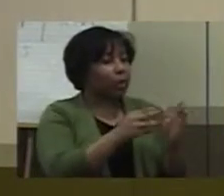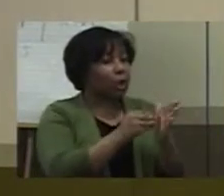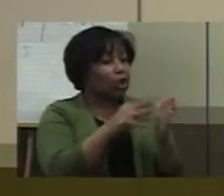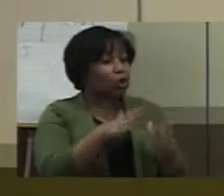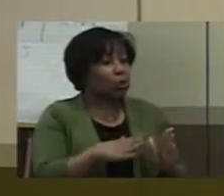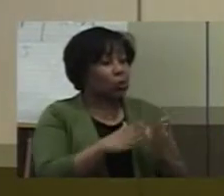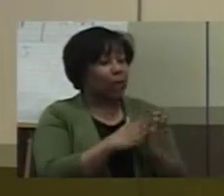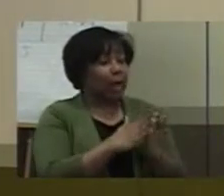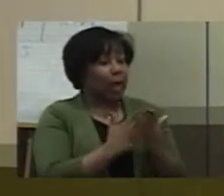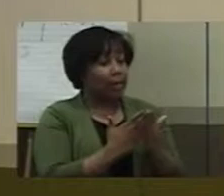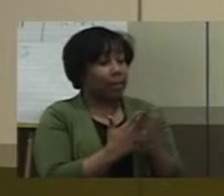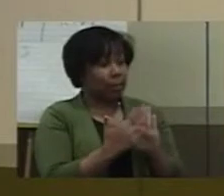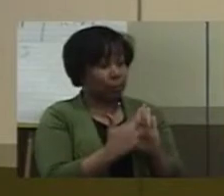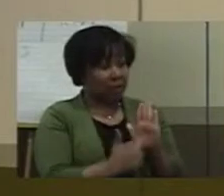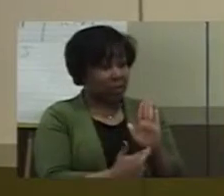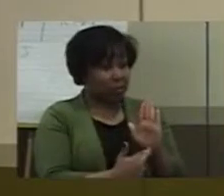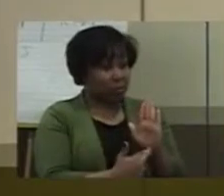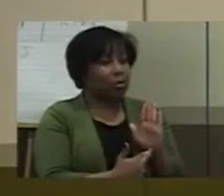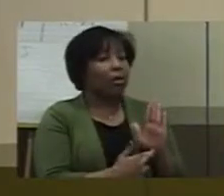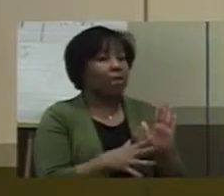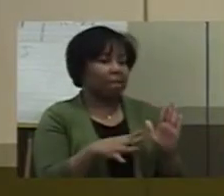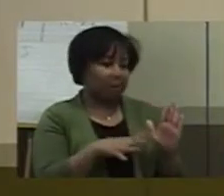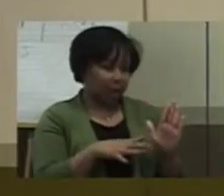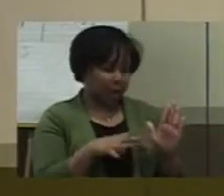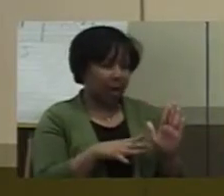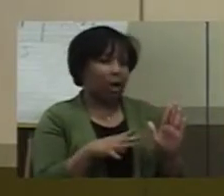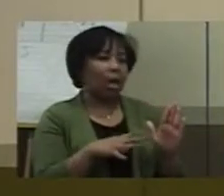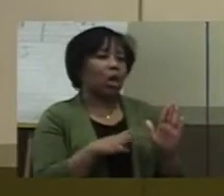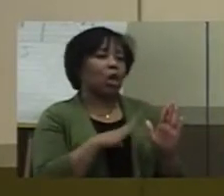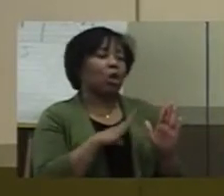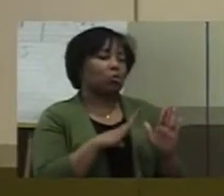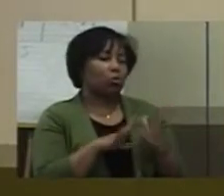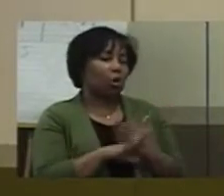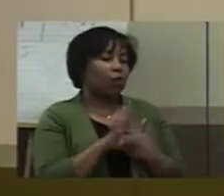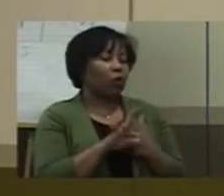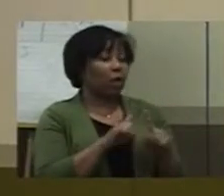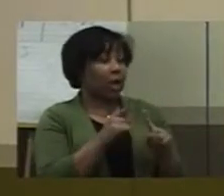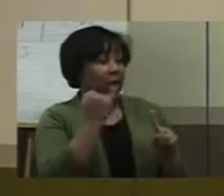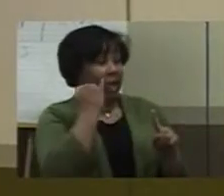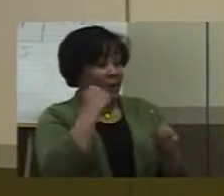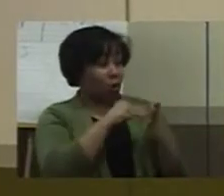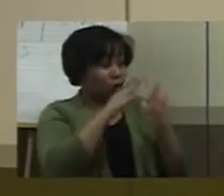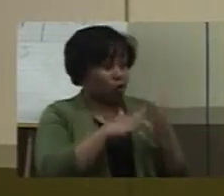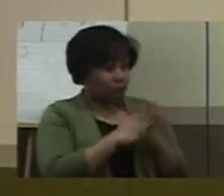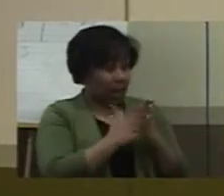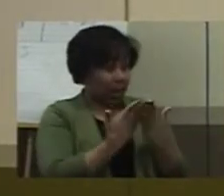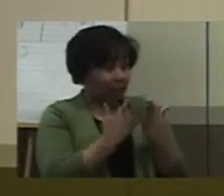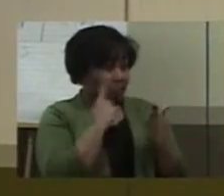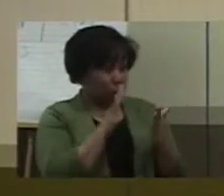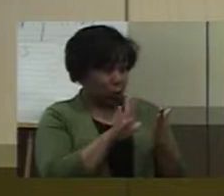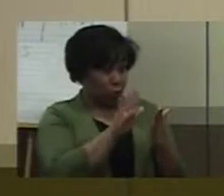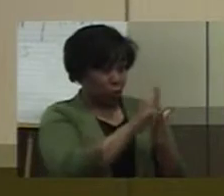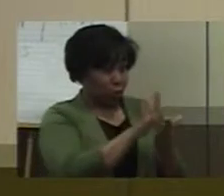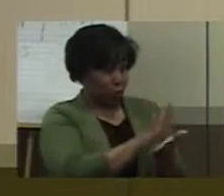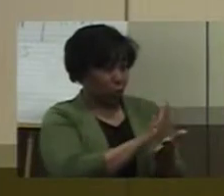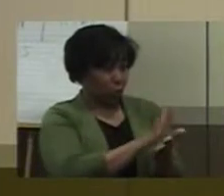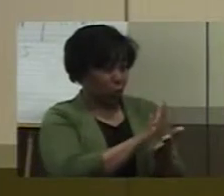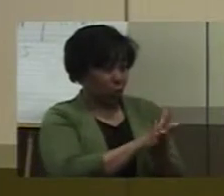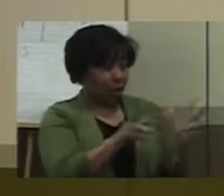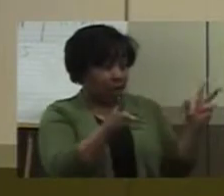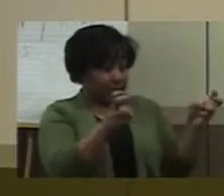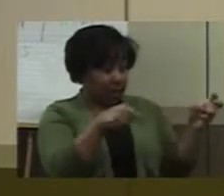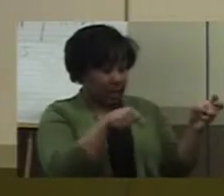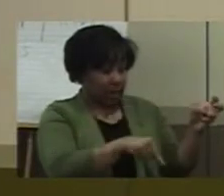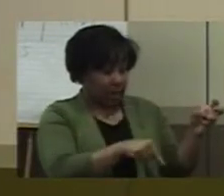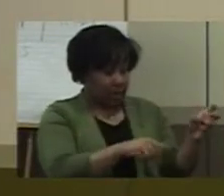student handbook procedures, then you're covered. Because if your student handbook for your school